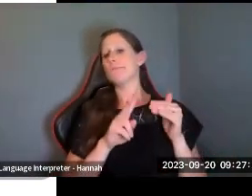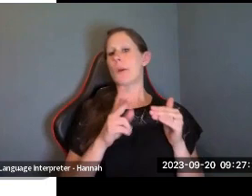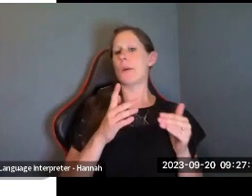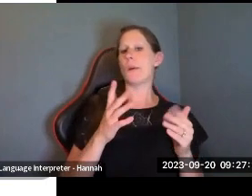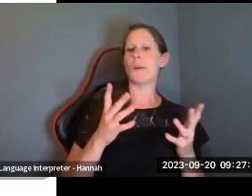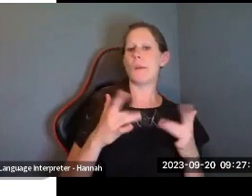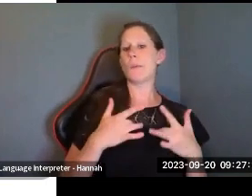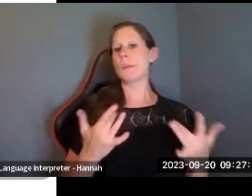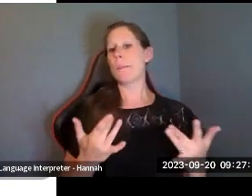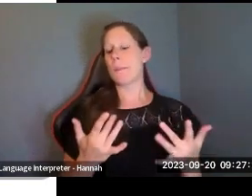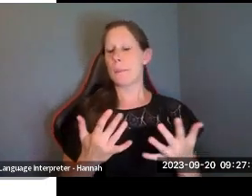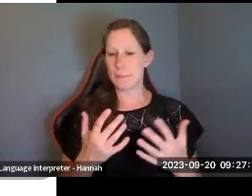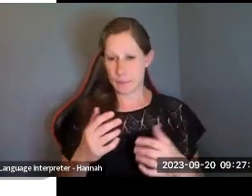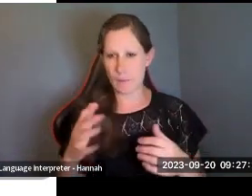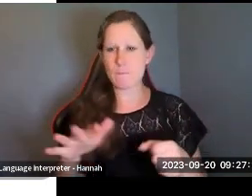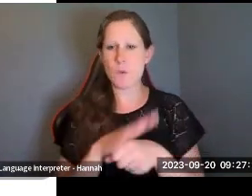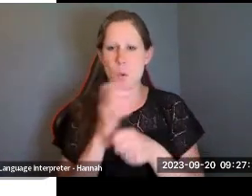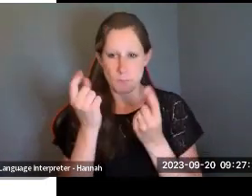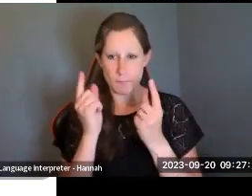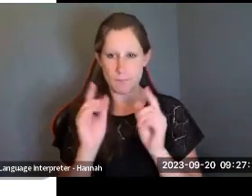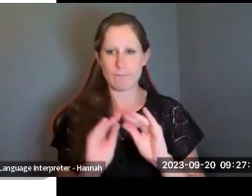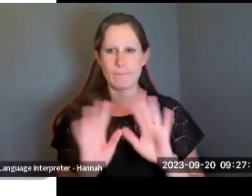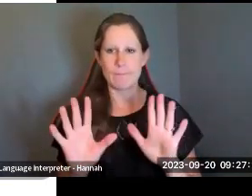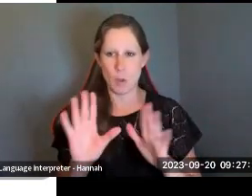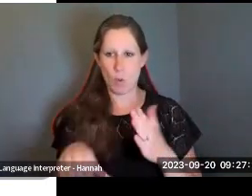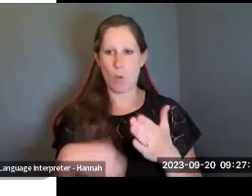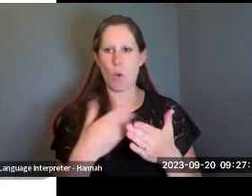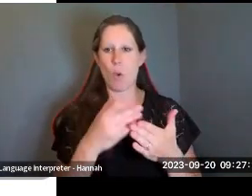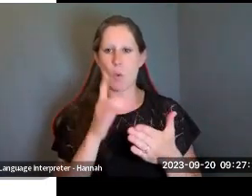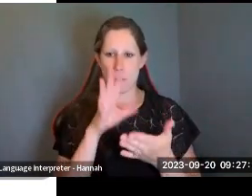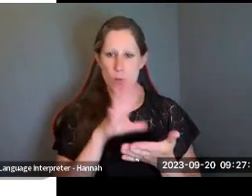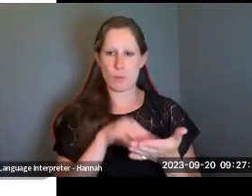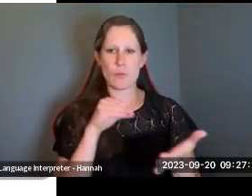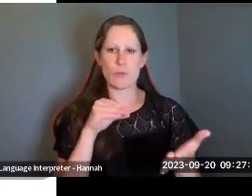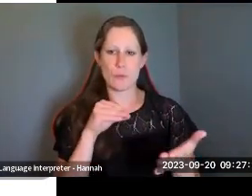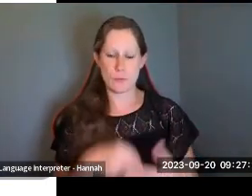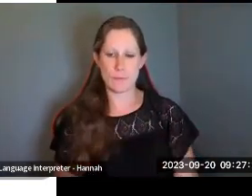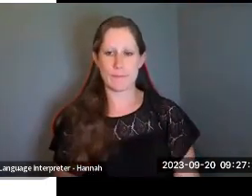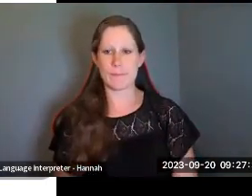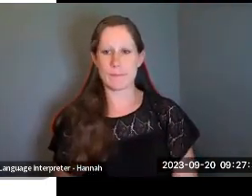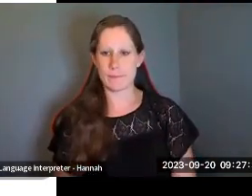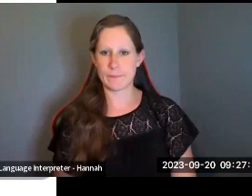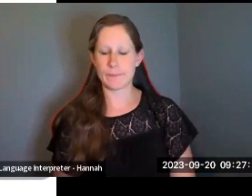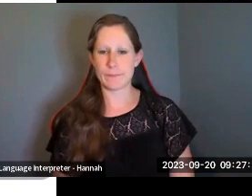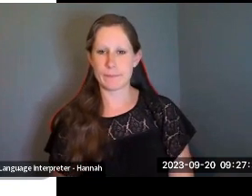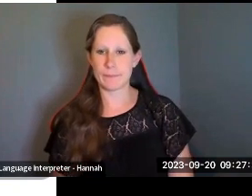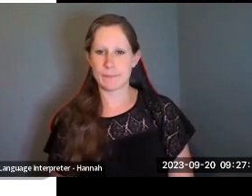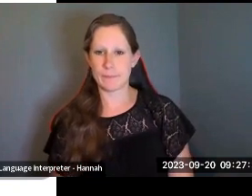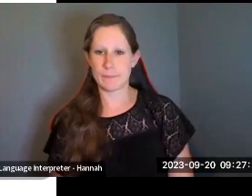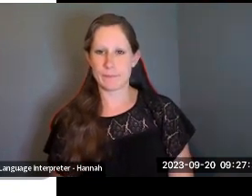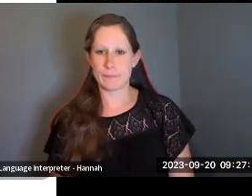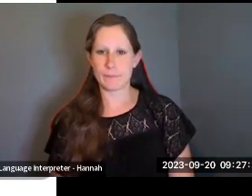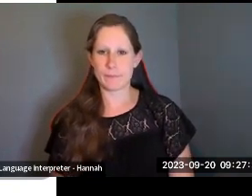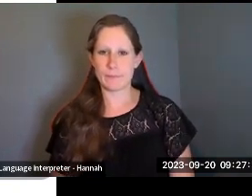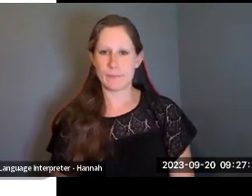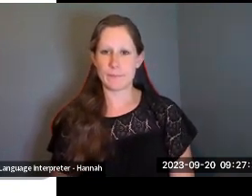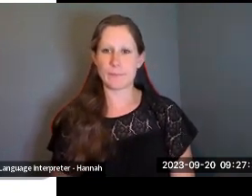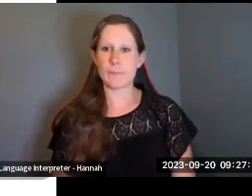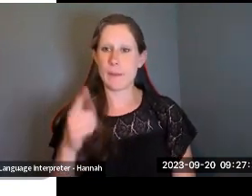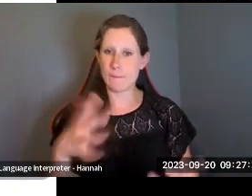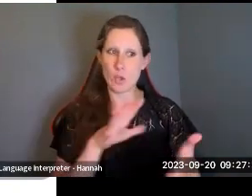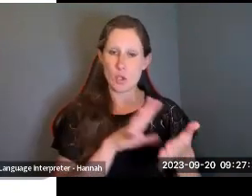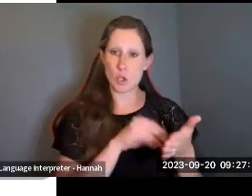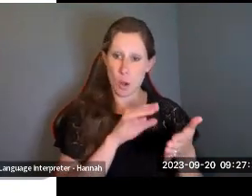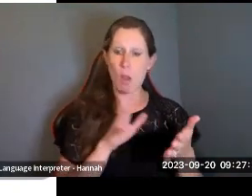full understanding of the material that you're learning, and then your ability to go out and use